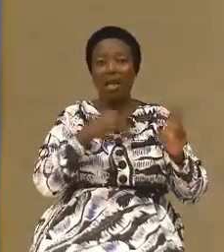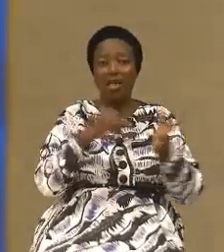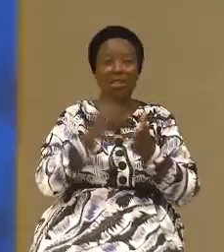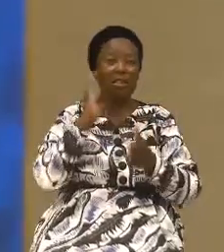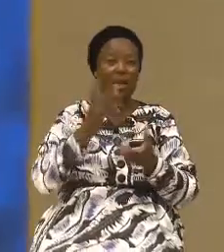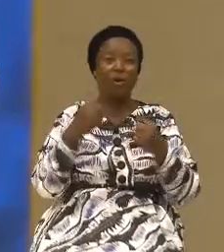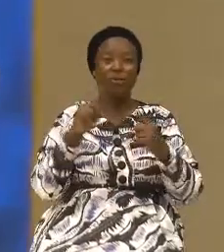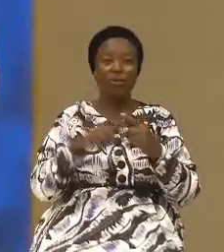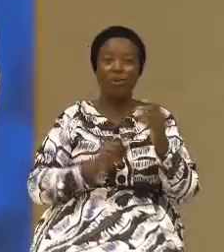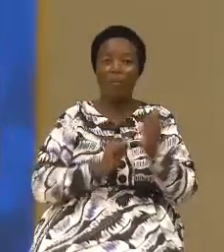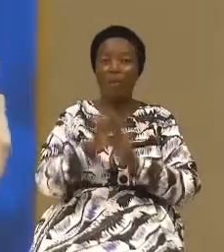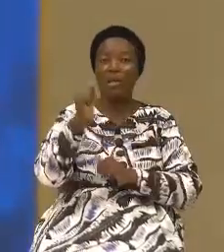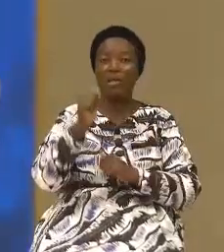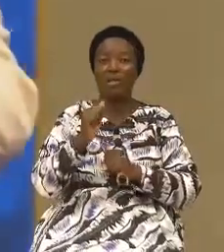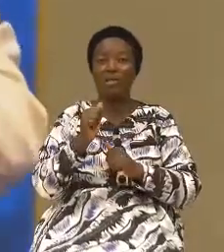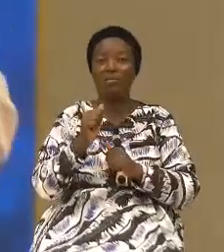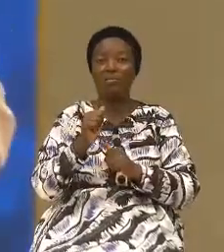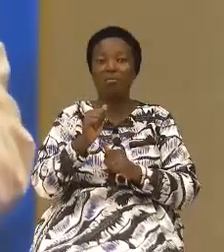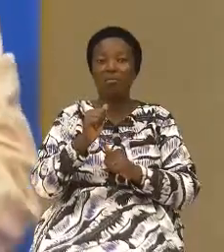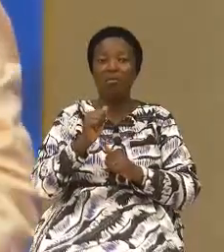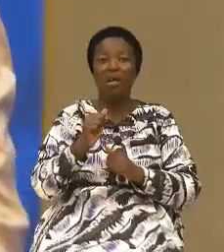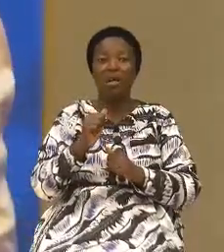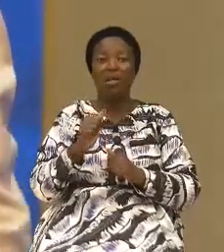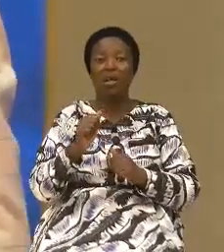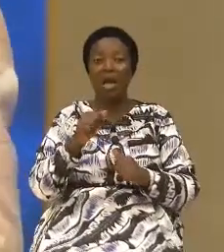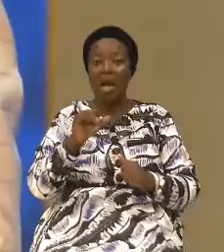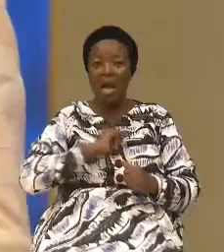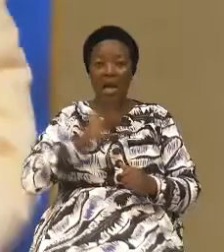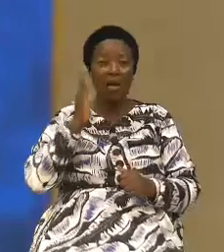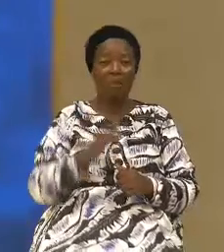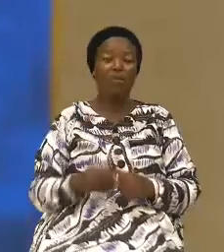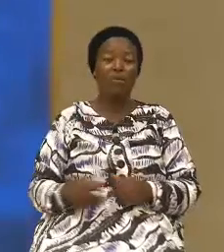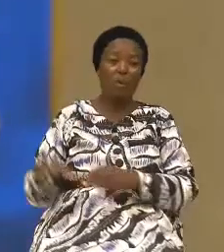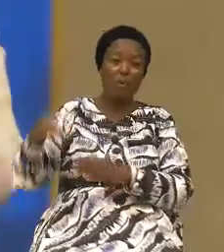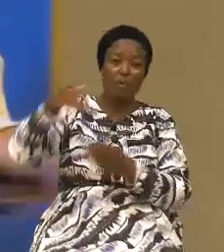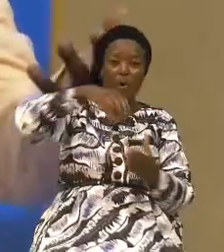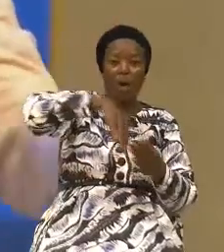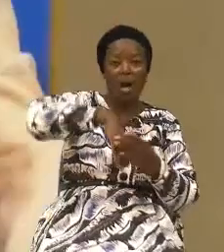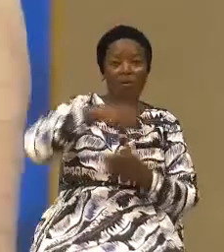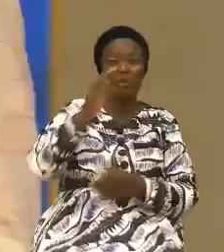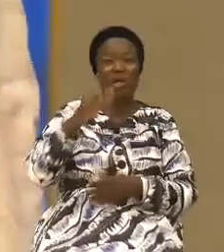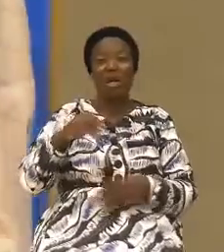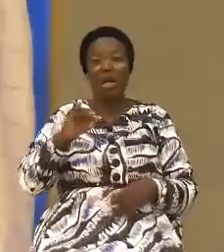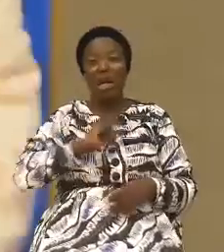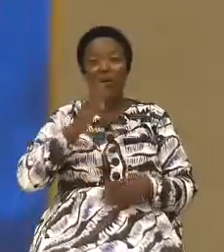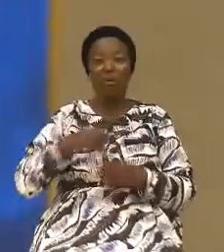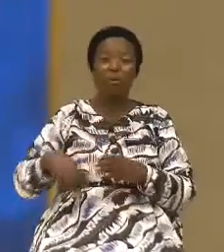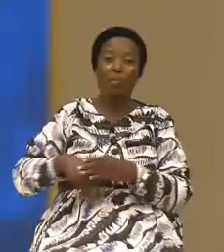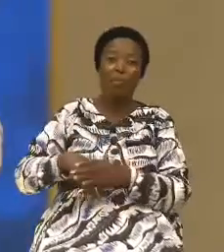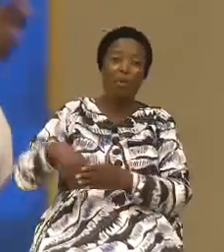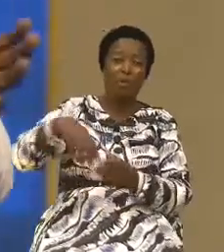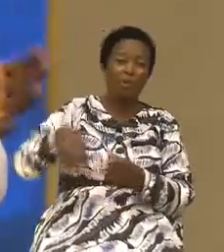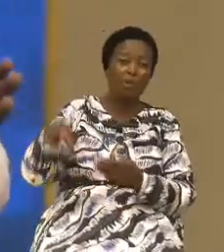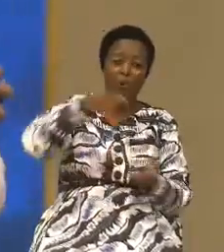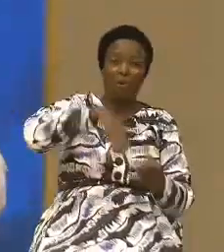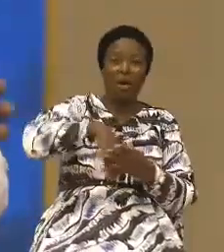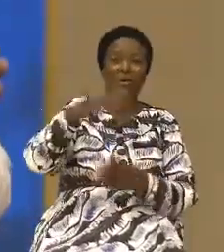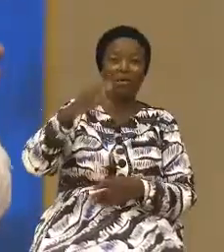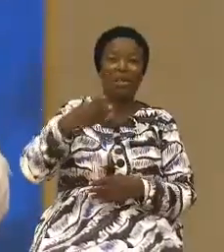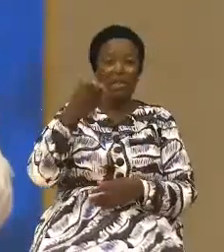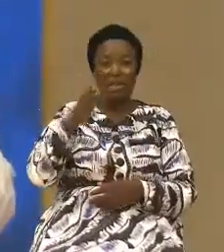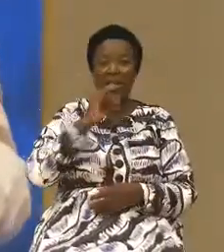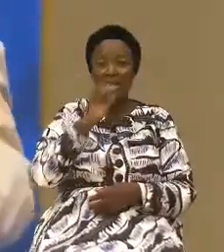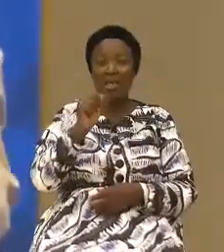pass afterward, I will pour out outpouring. I will pour out. There's an outpouring. I will pour out